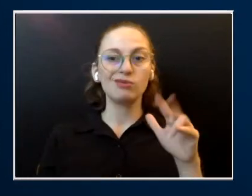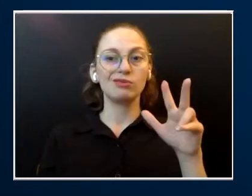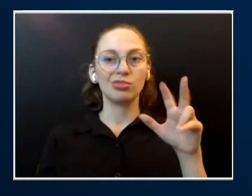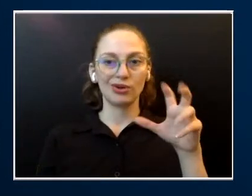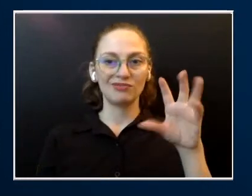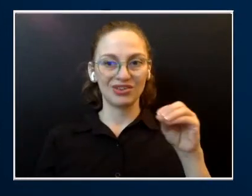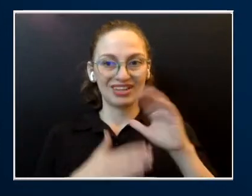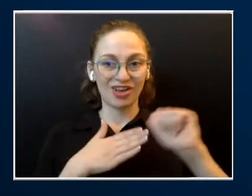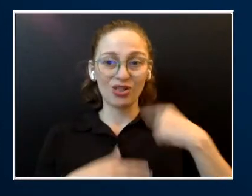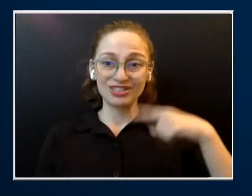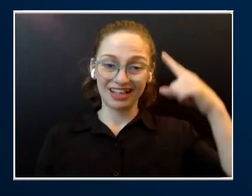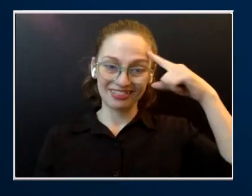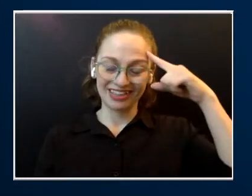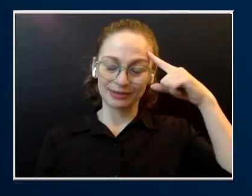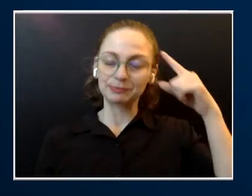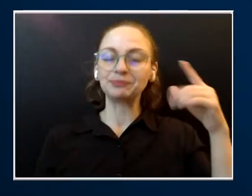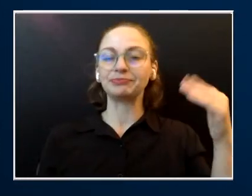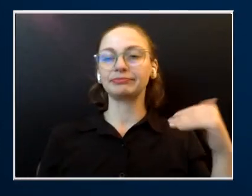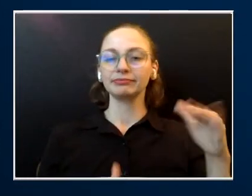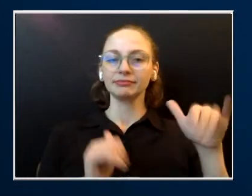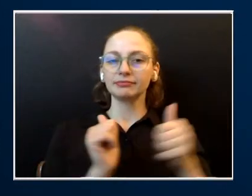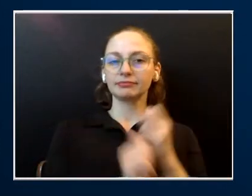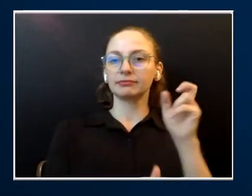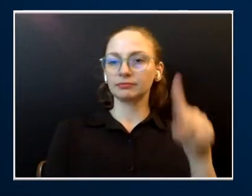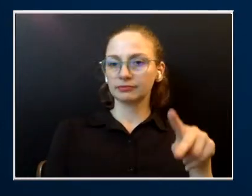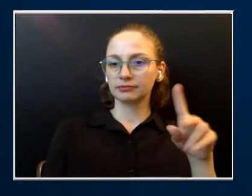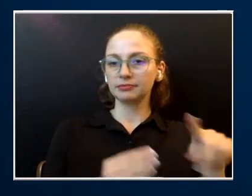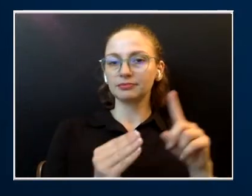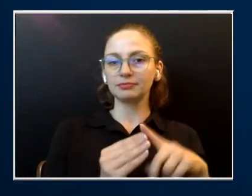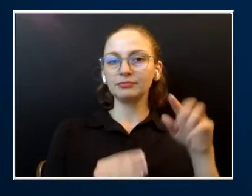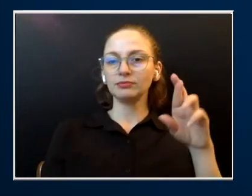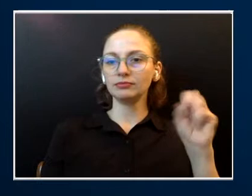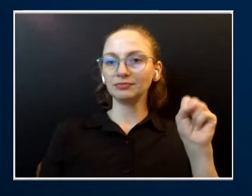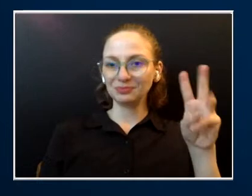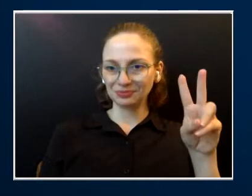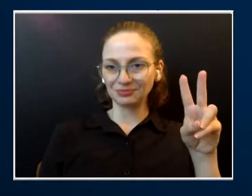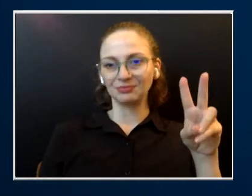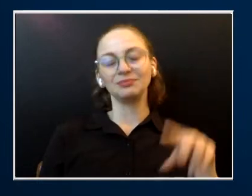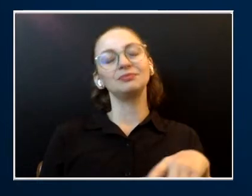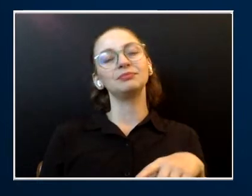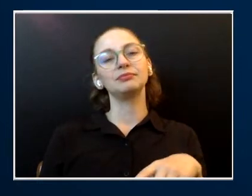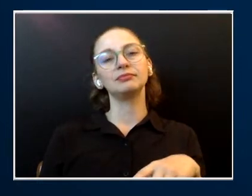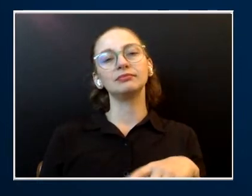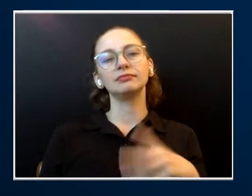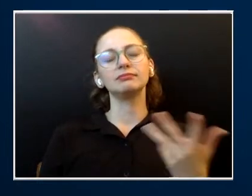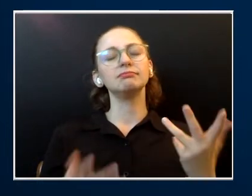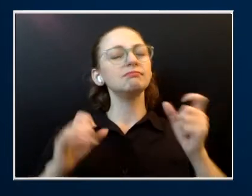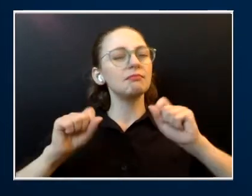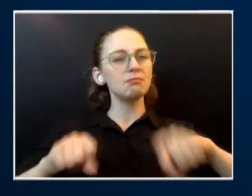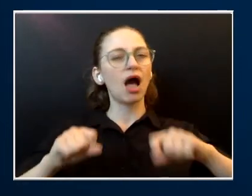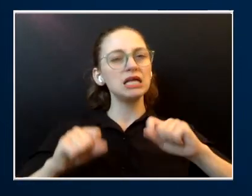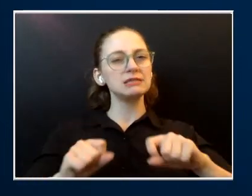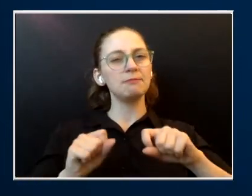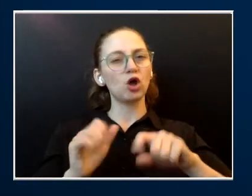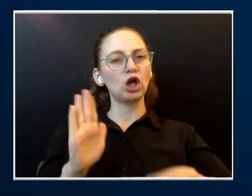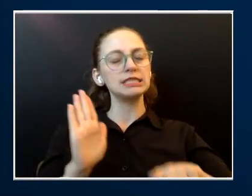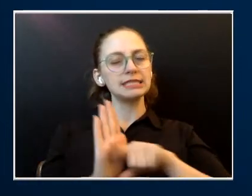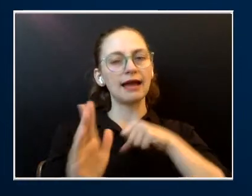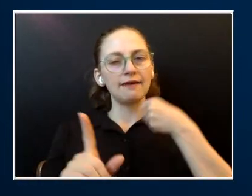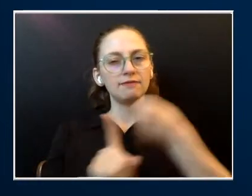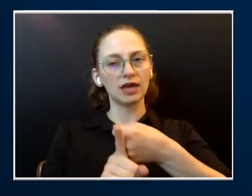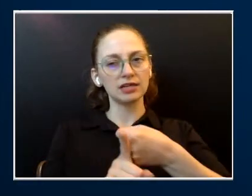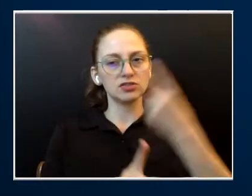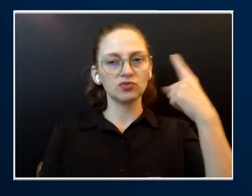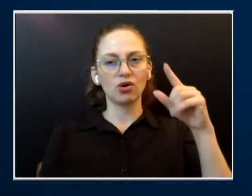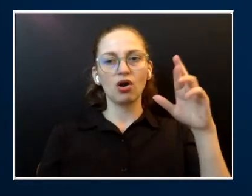has a question to follow up on the RSV. Denise wants to know, what are the possible side effects for the RSV vaccine? Yeah,